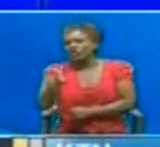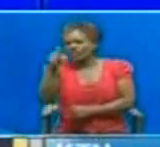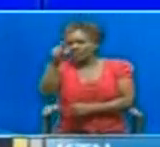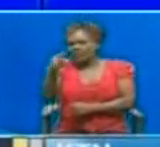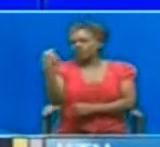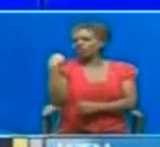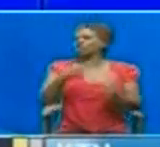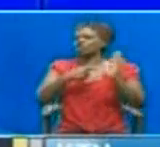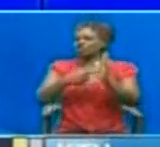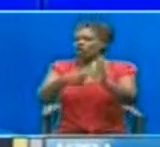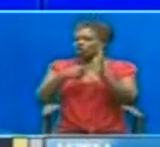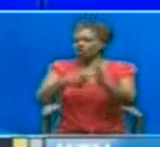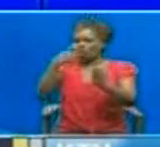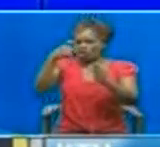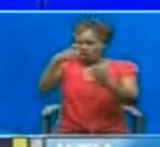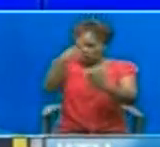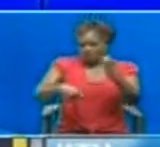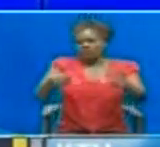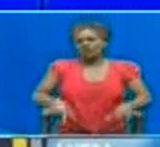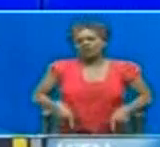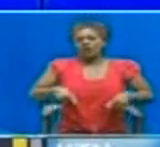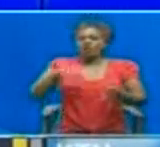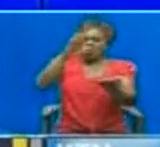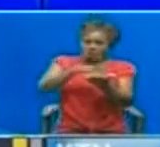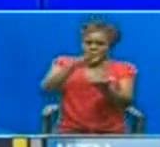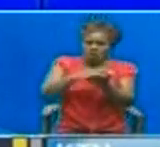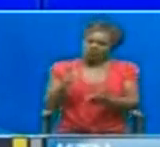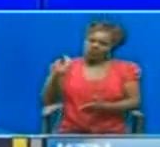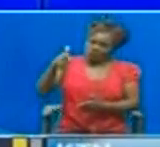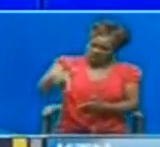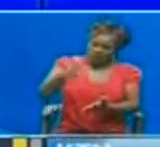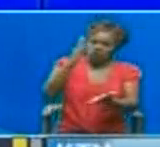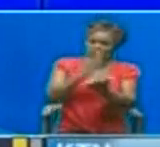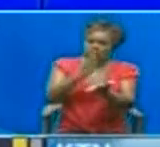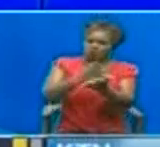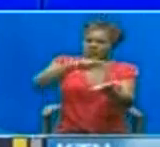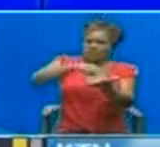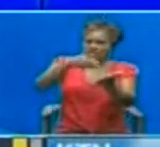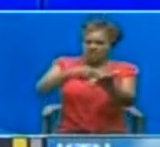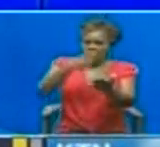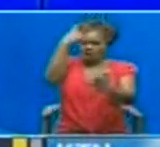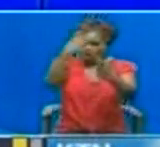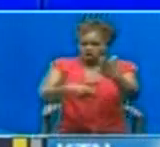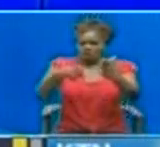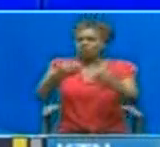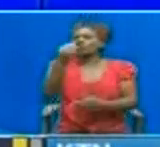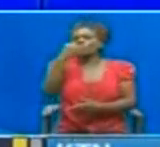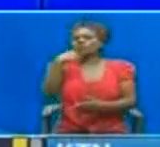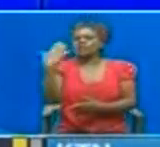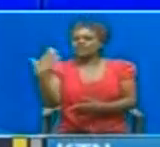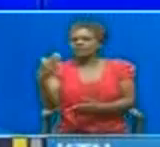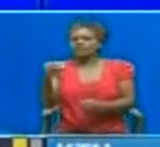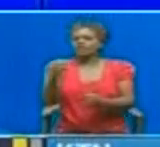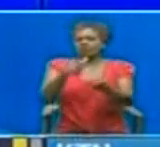figures actually relate to the cost of living? Do lower fuel prices actually mean that the cost of consumer products such